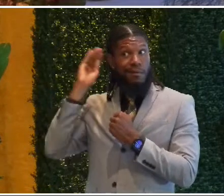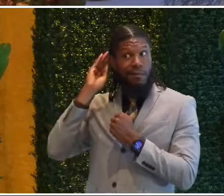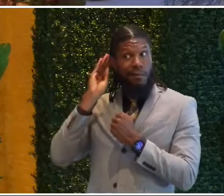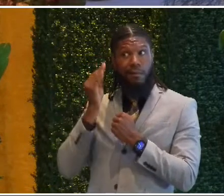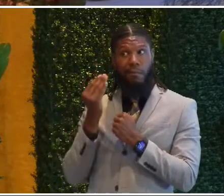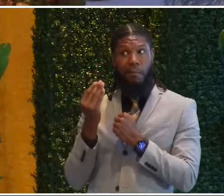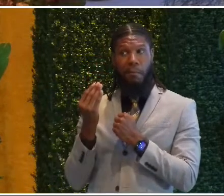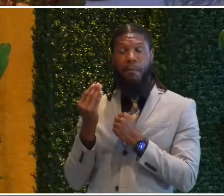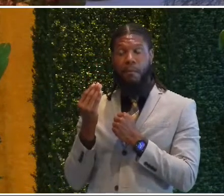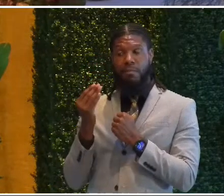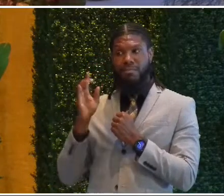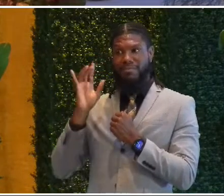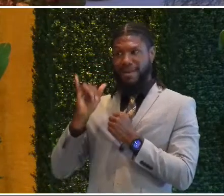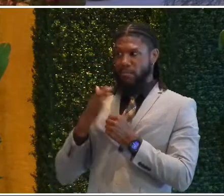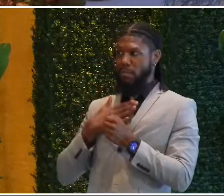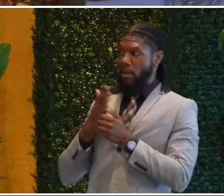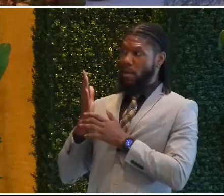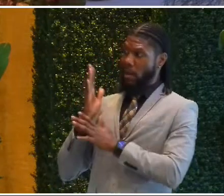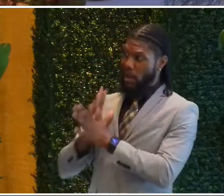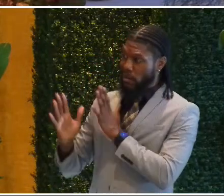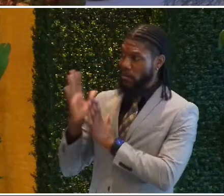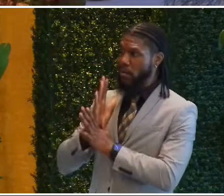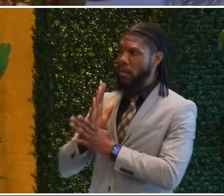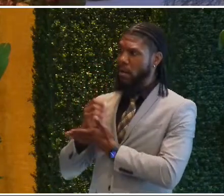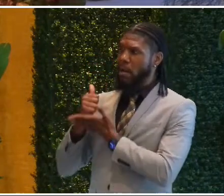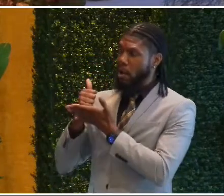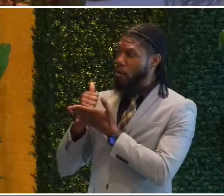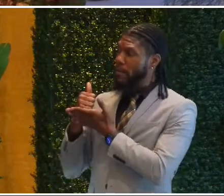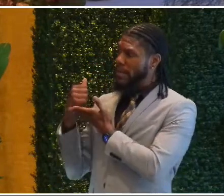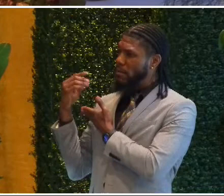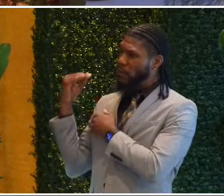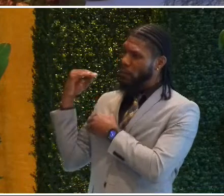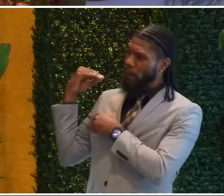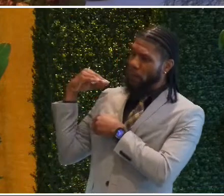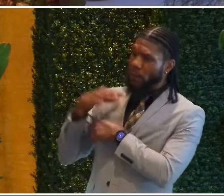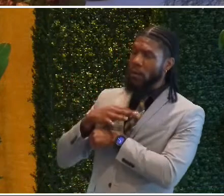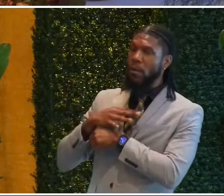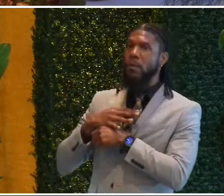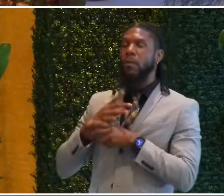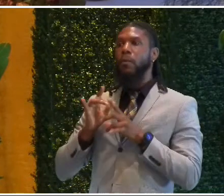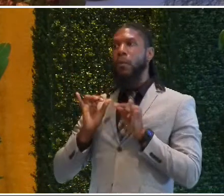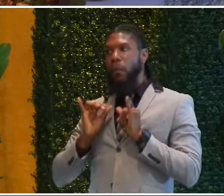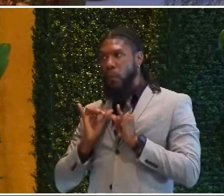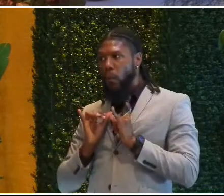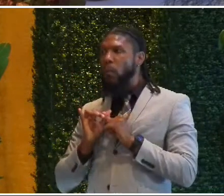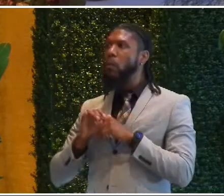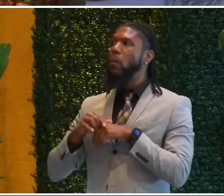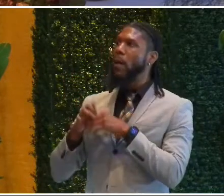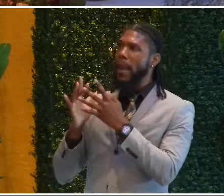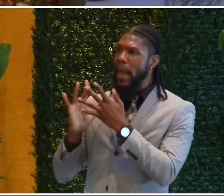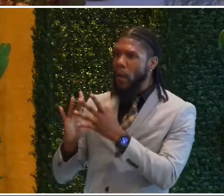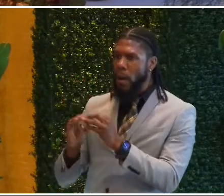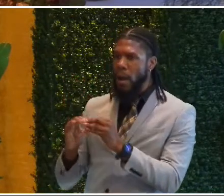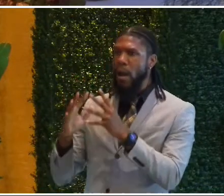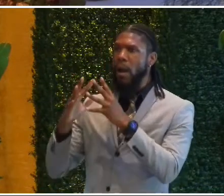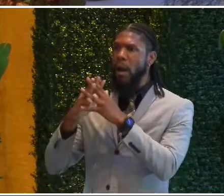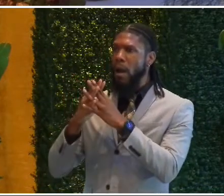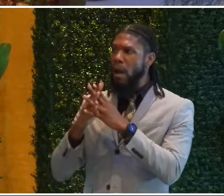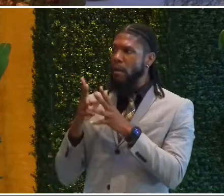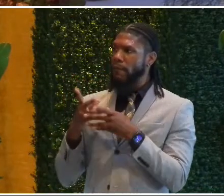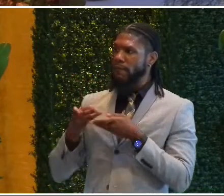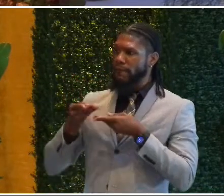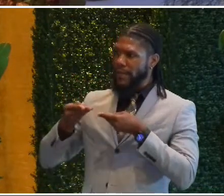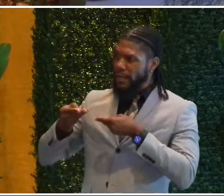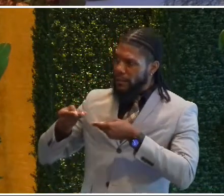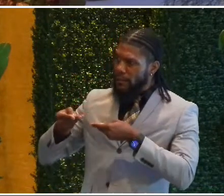got through. They always built networks to protect each other, to feed, to save, to clothe, to